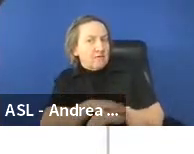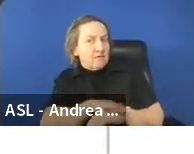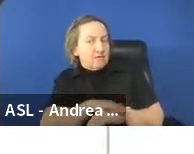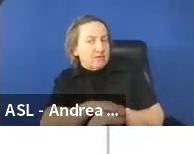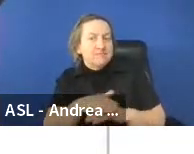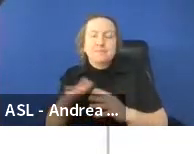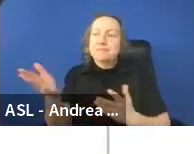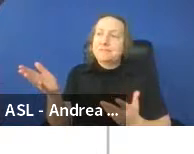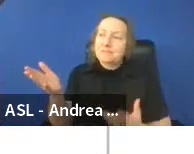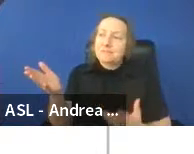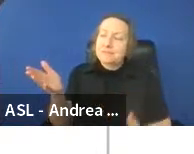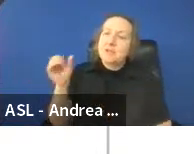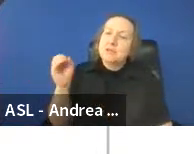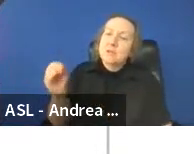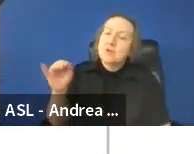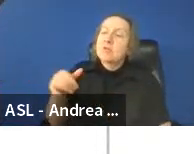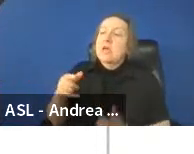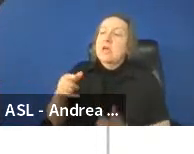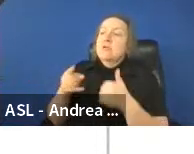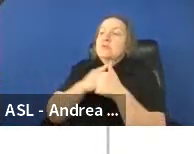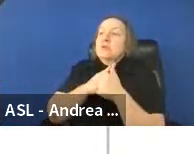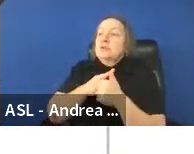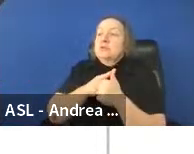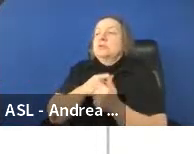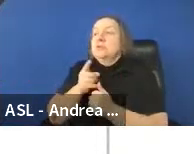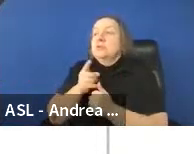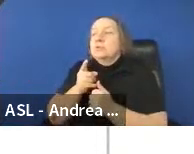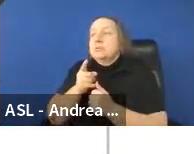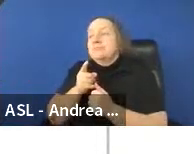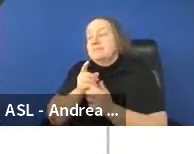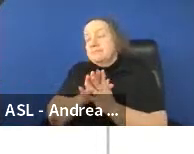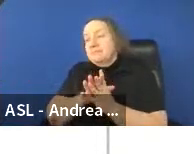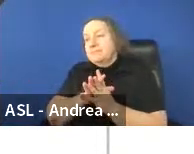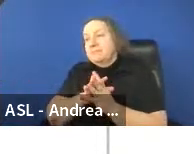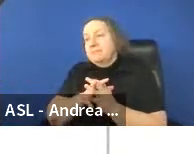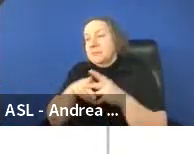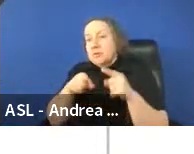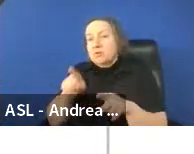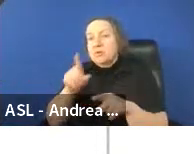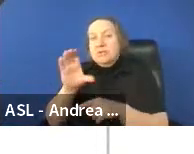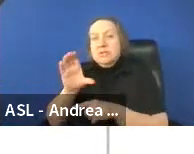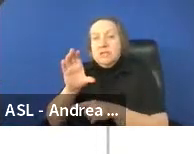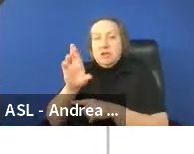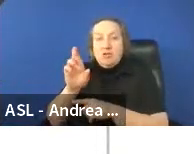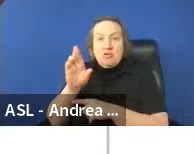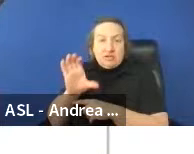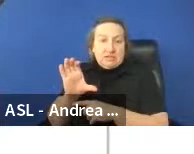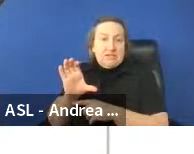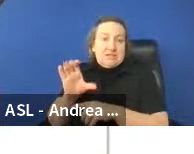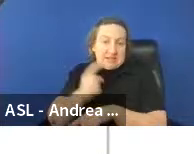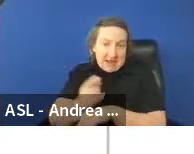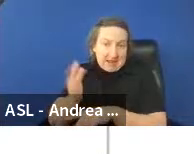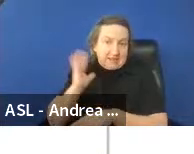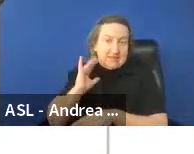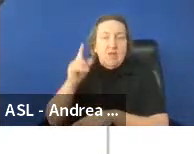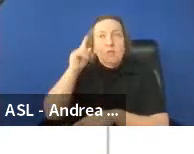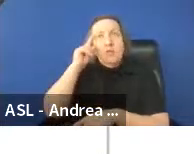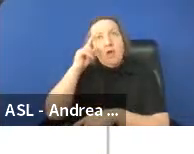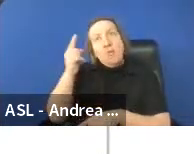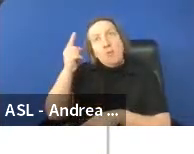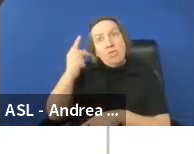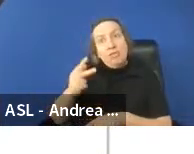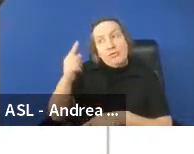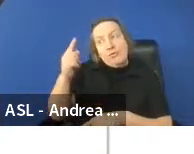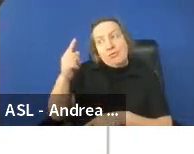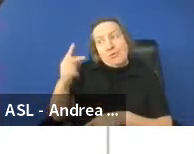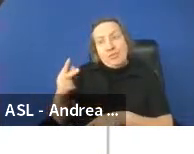So the original, during the CRC days, it was looked at 1/3, 1/3,